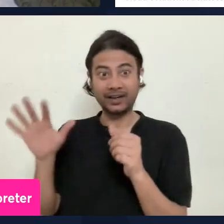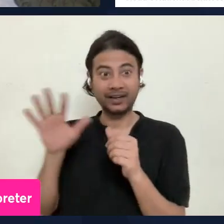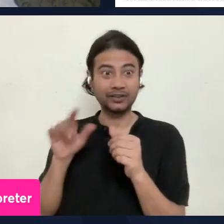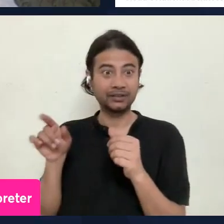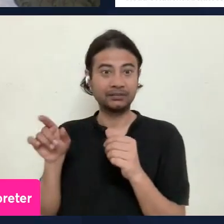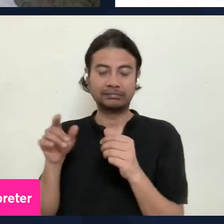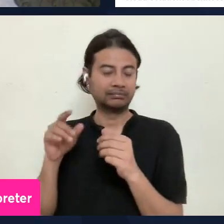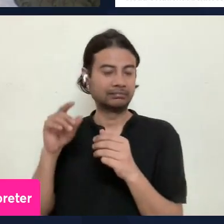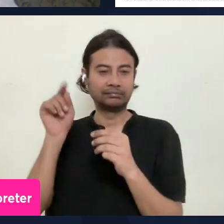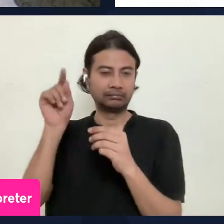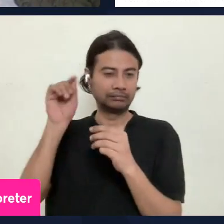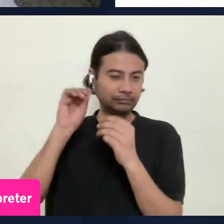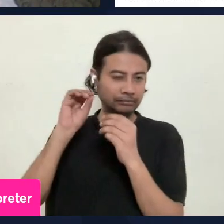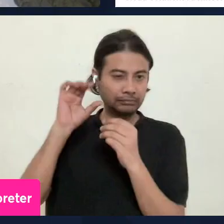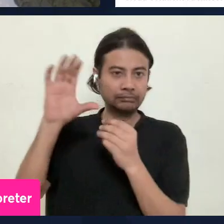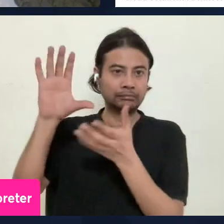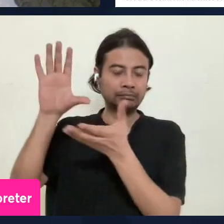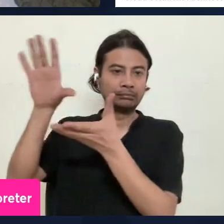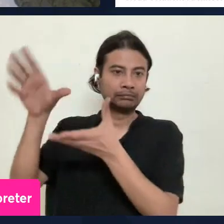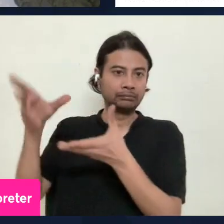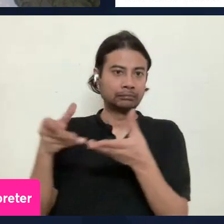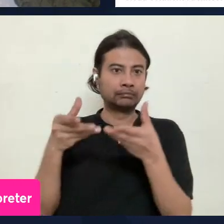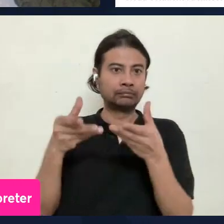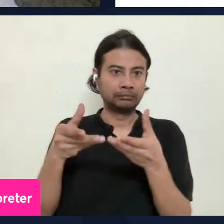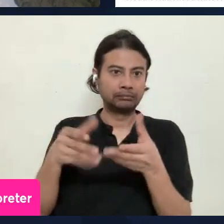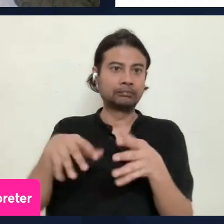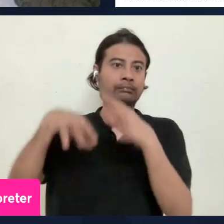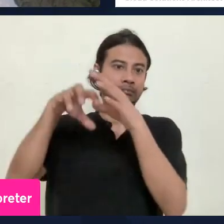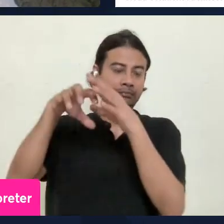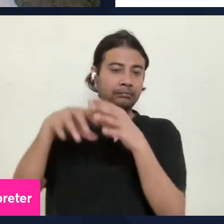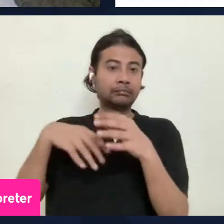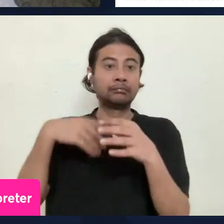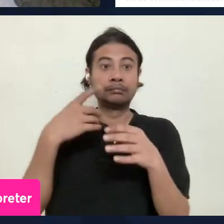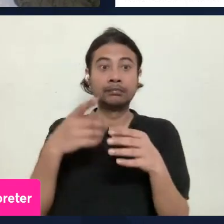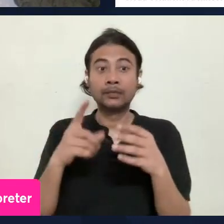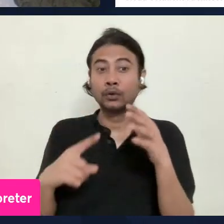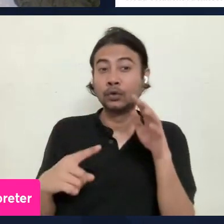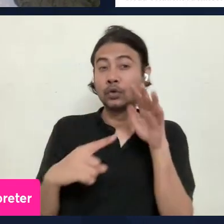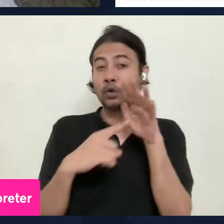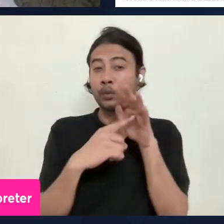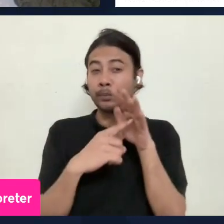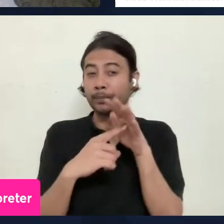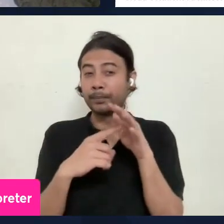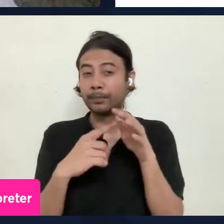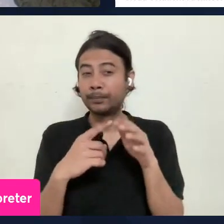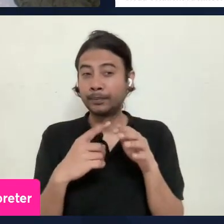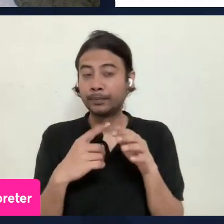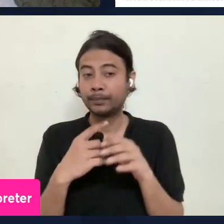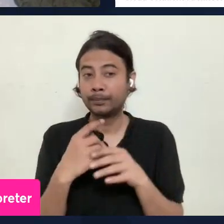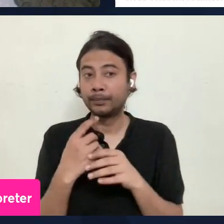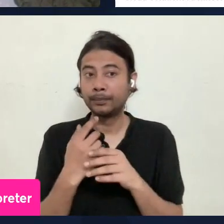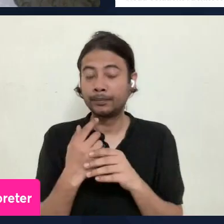know one of the volumes which took the longest was approximately 60 terabytes.